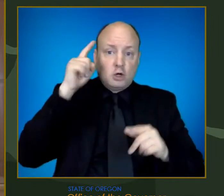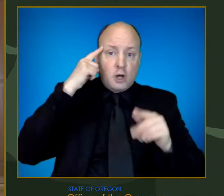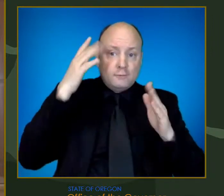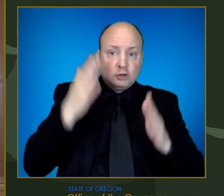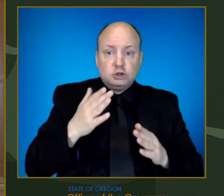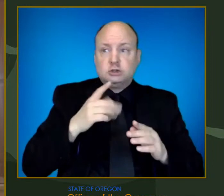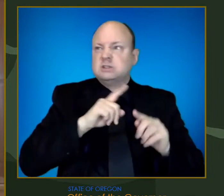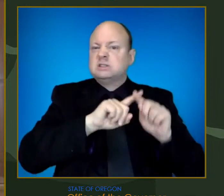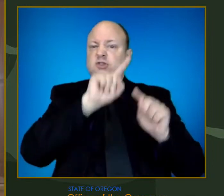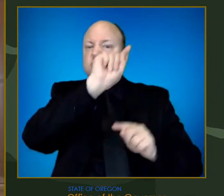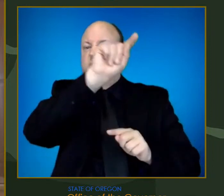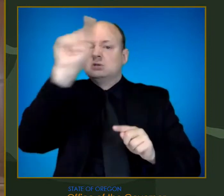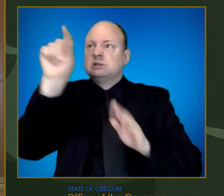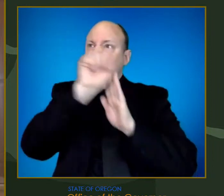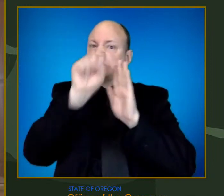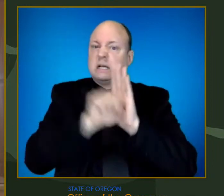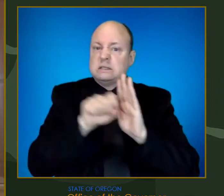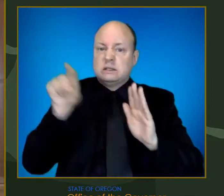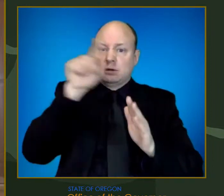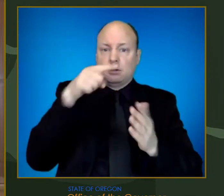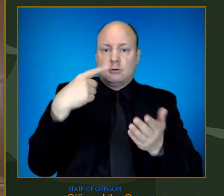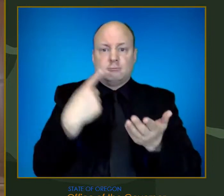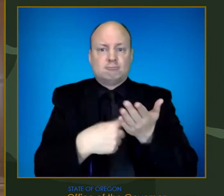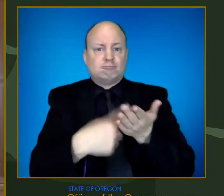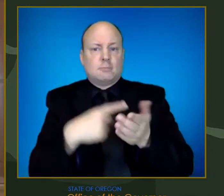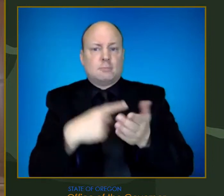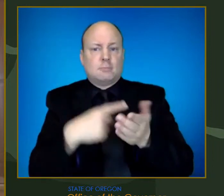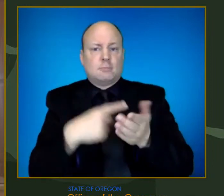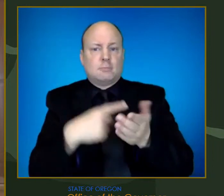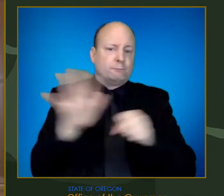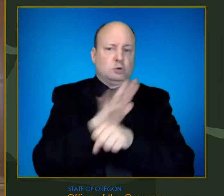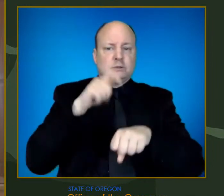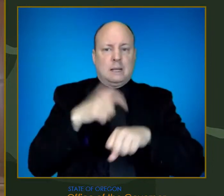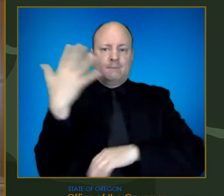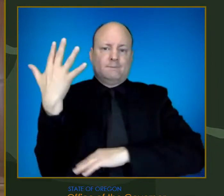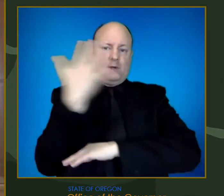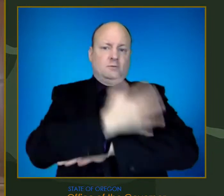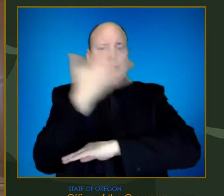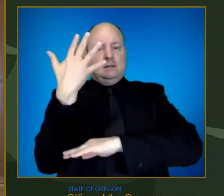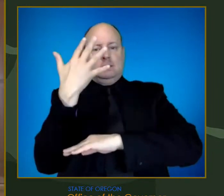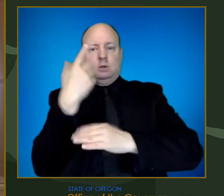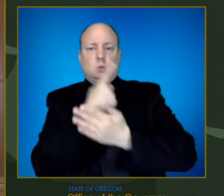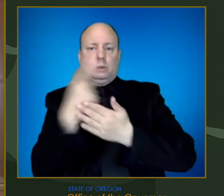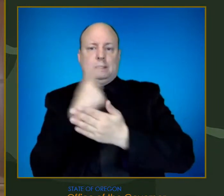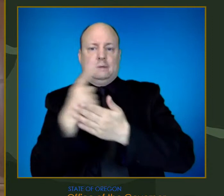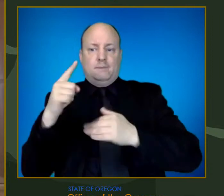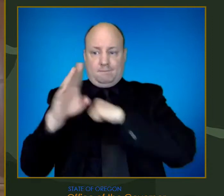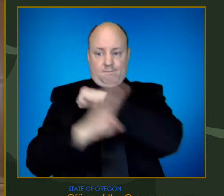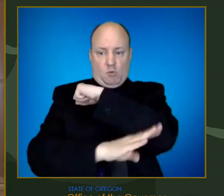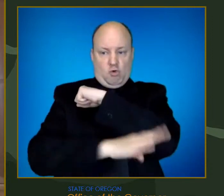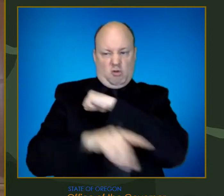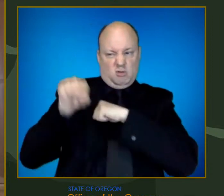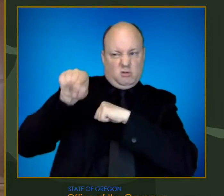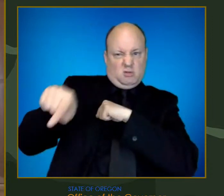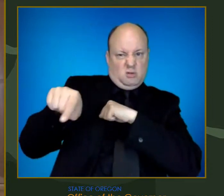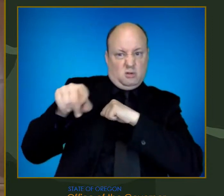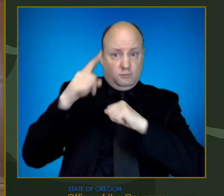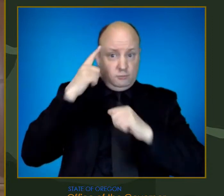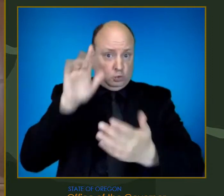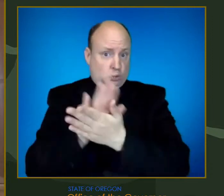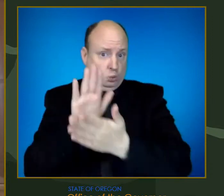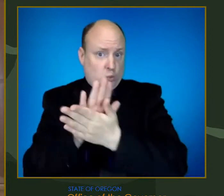open full-time 5 days a week, no matter what, in the fall? And if not, why not? Well, in terms of the